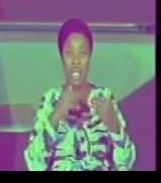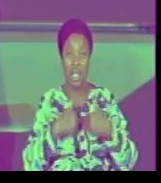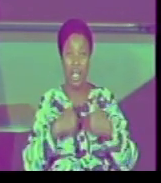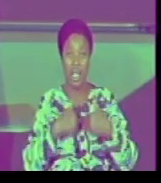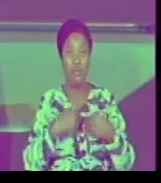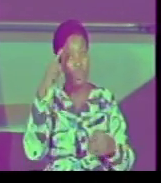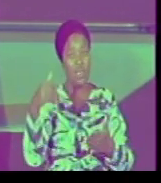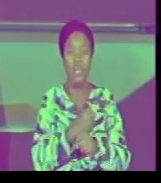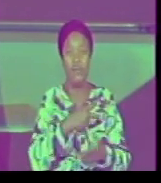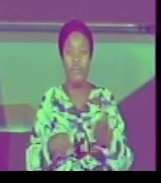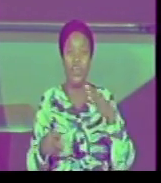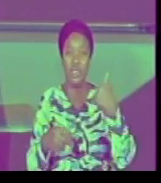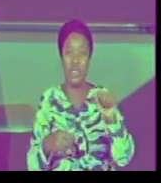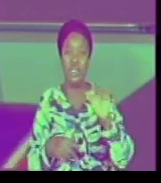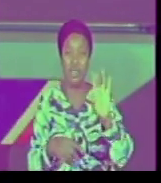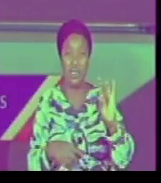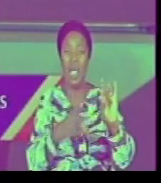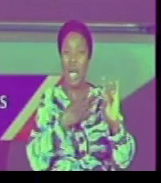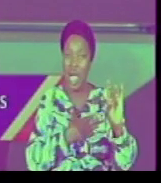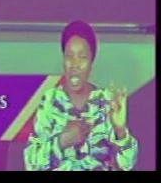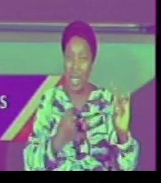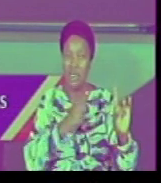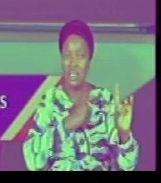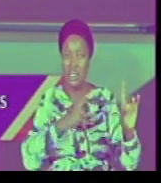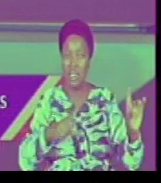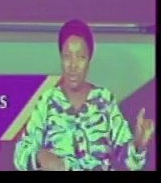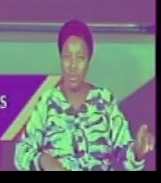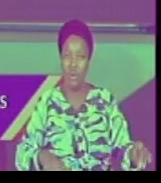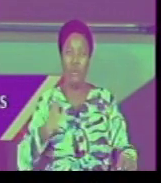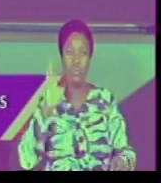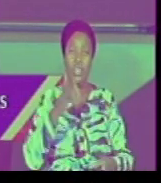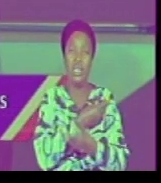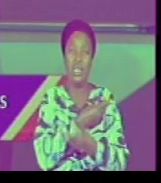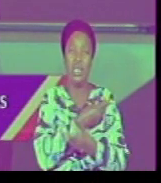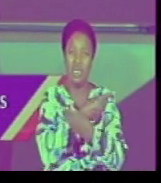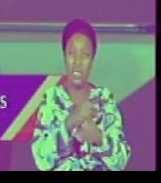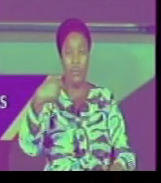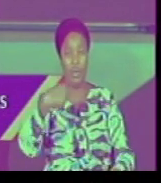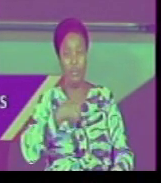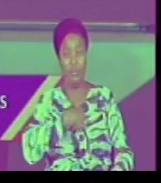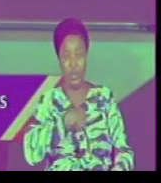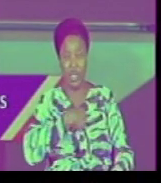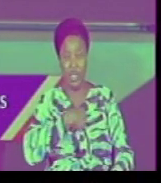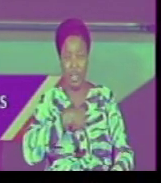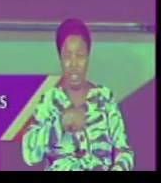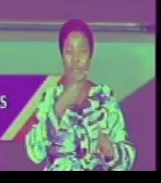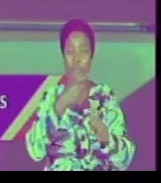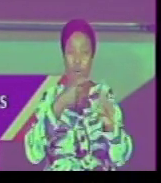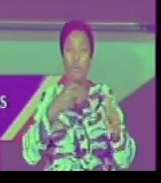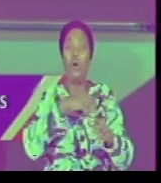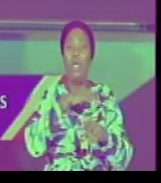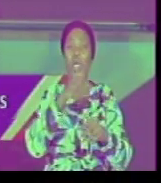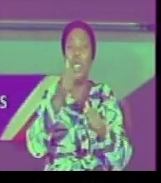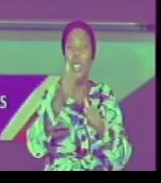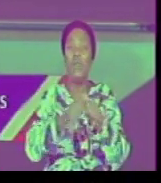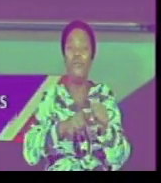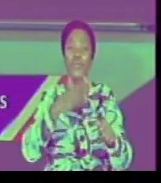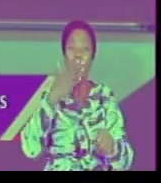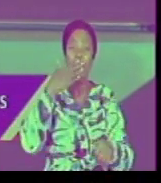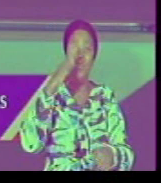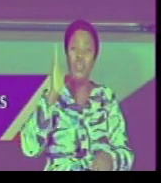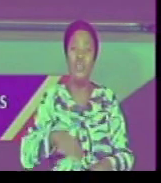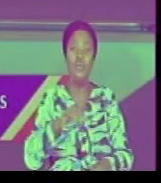18. And the Lord shall deliver me from every evil work, and he